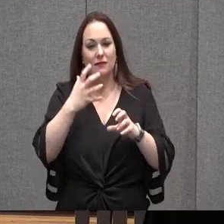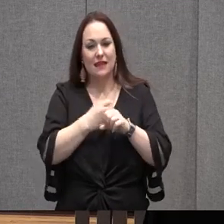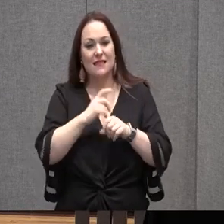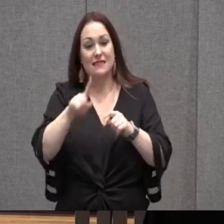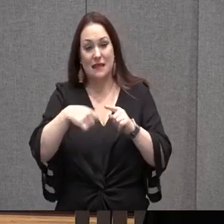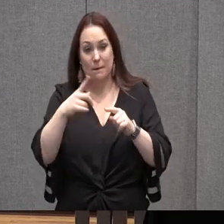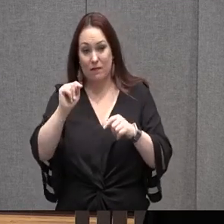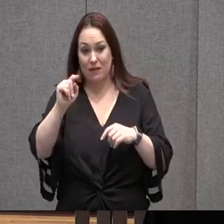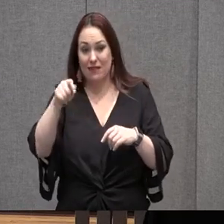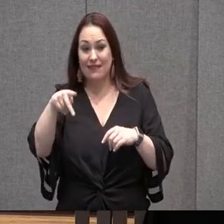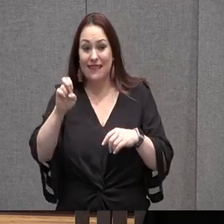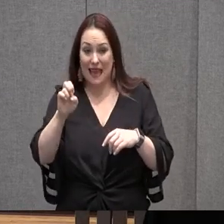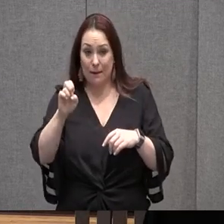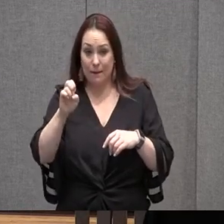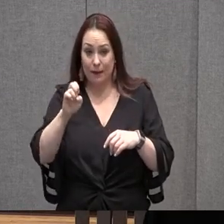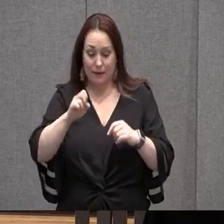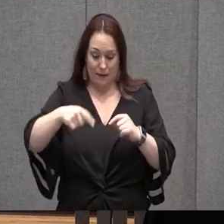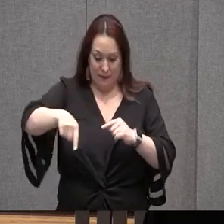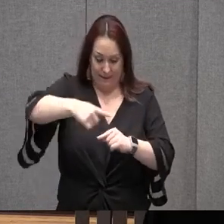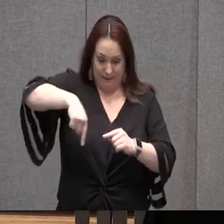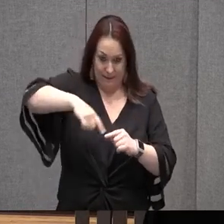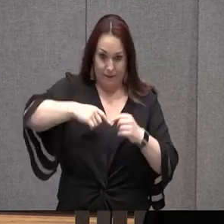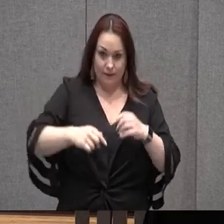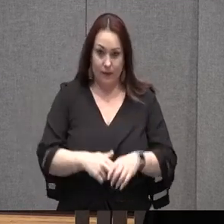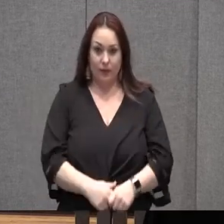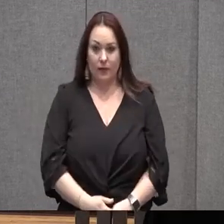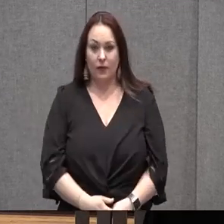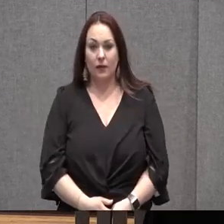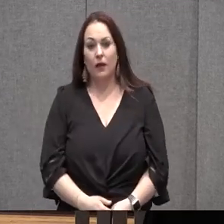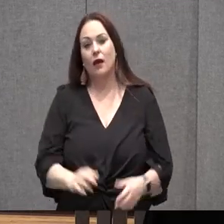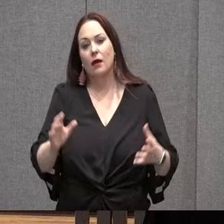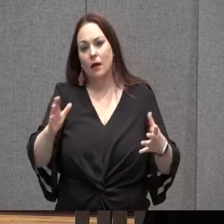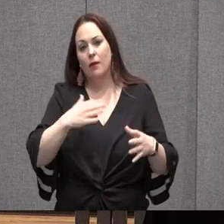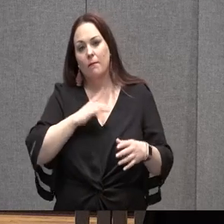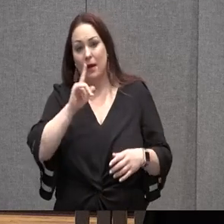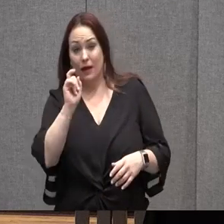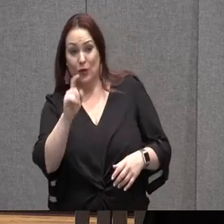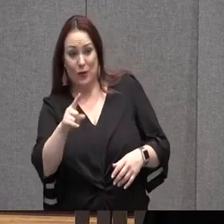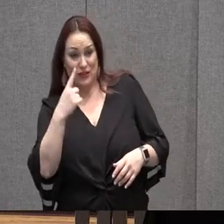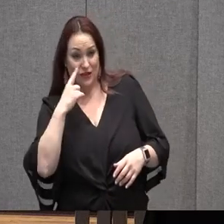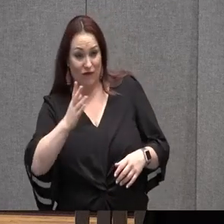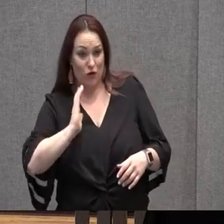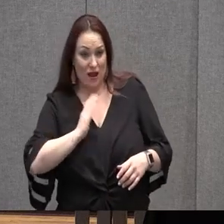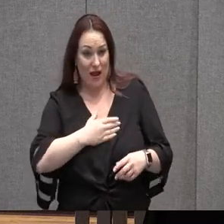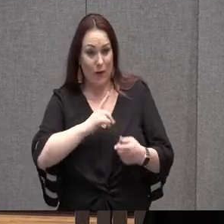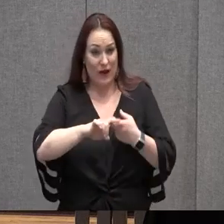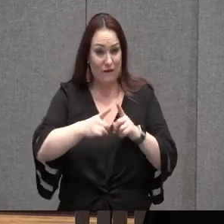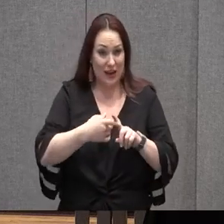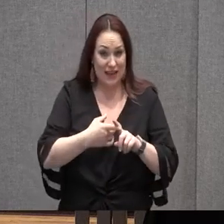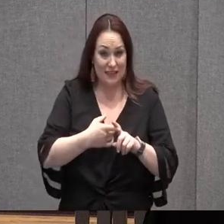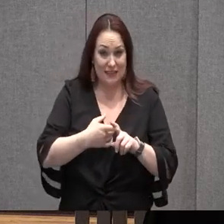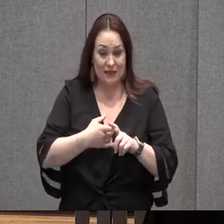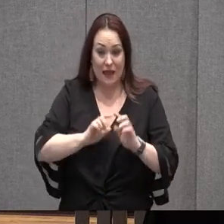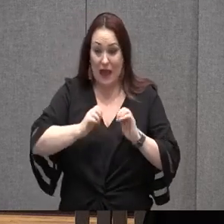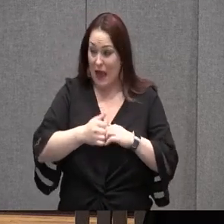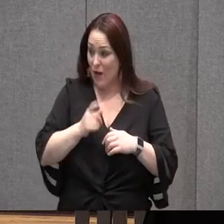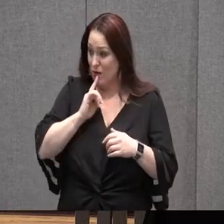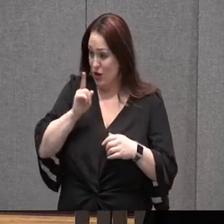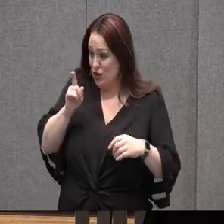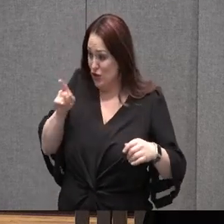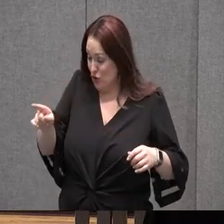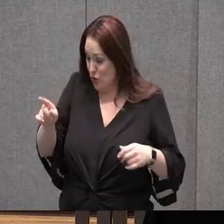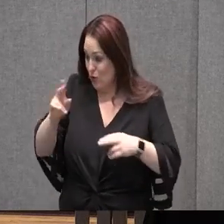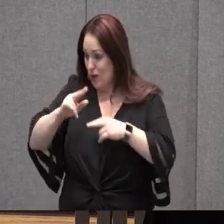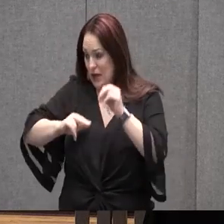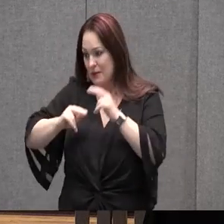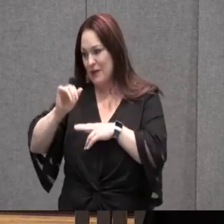some tape and tape it. So I guess my question for our friends out there, how are you going to